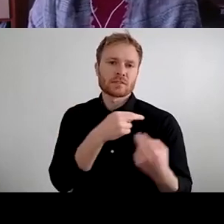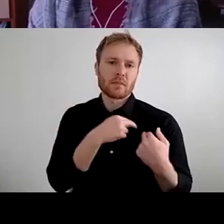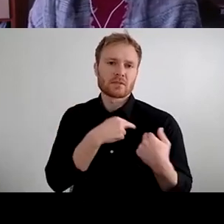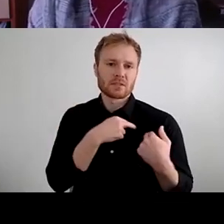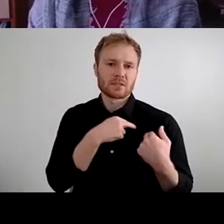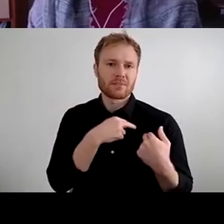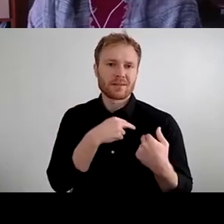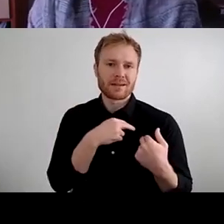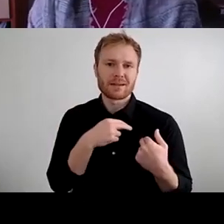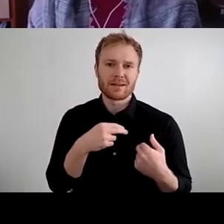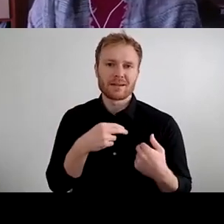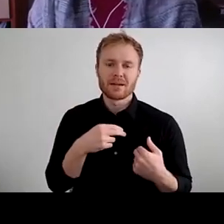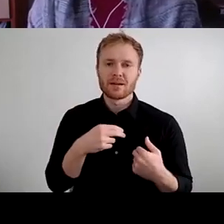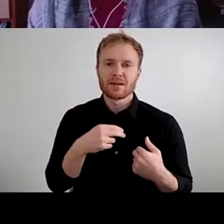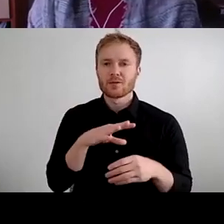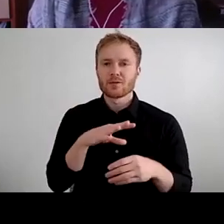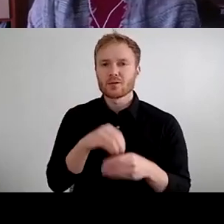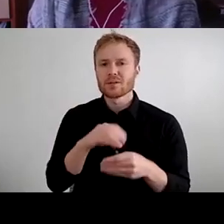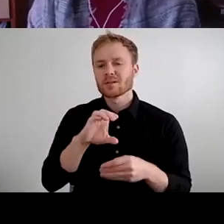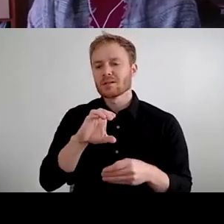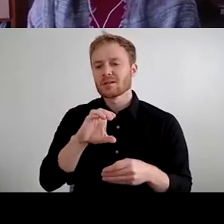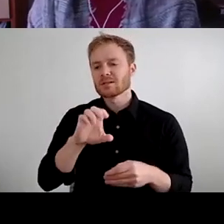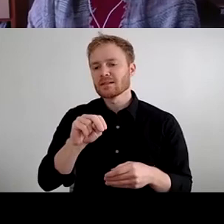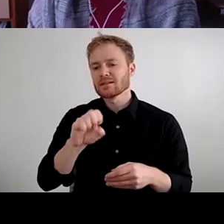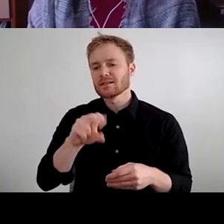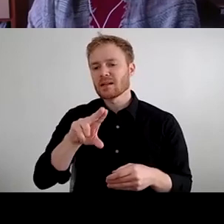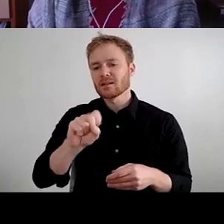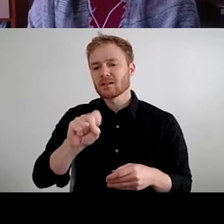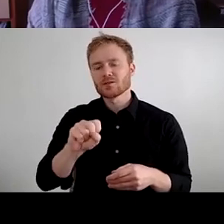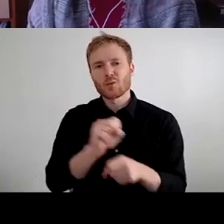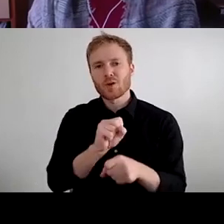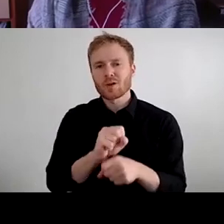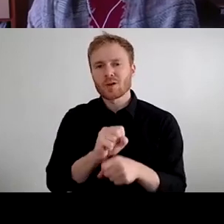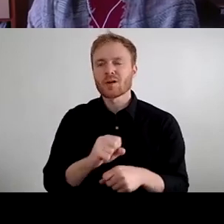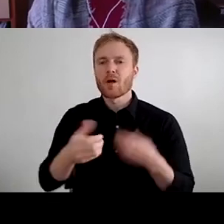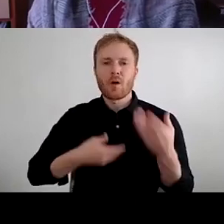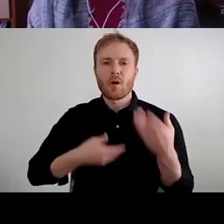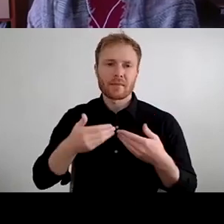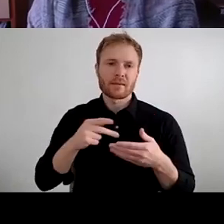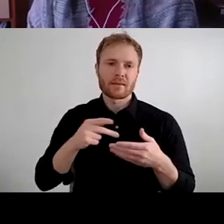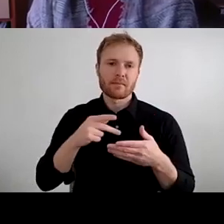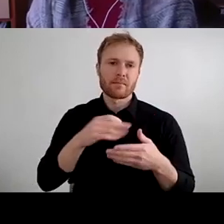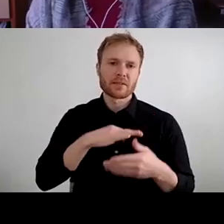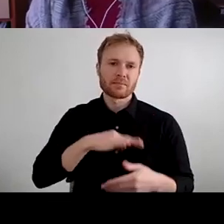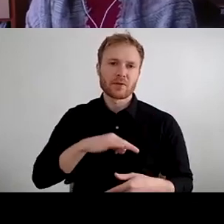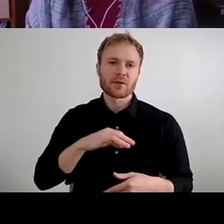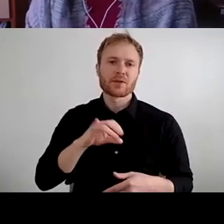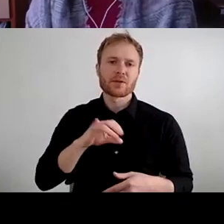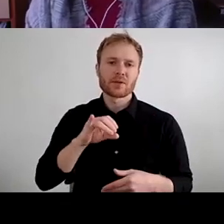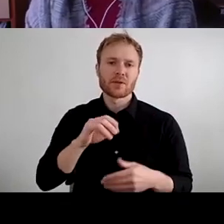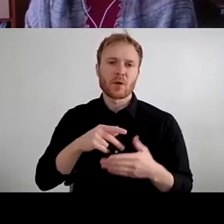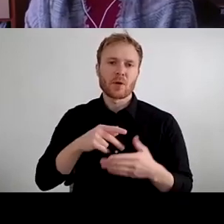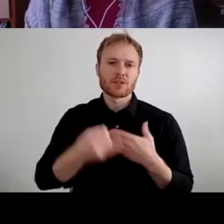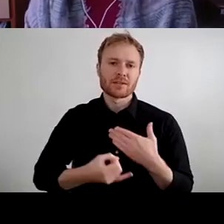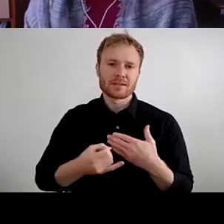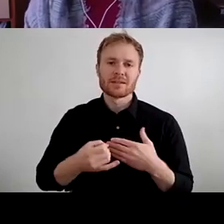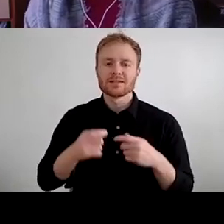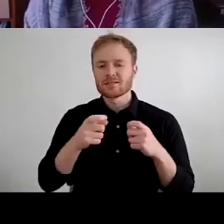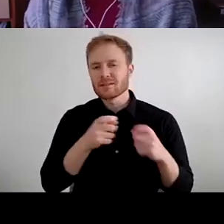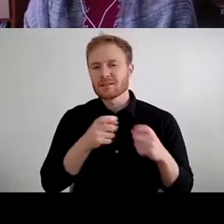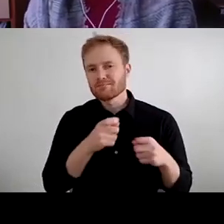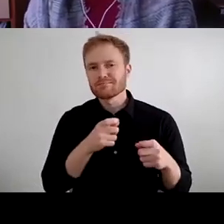position, including census work, Welcoming Pittsburgh initiative. So she manages those two initiatives in